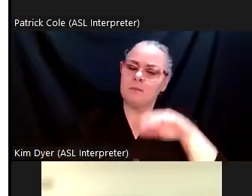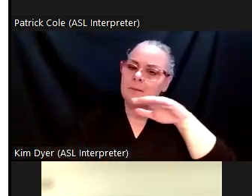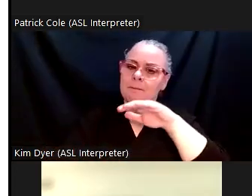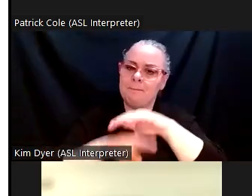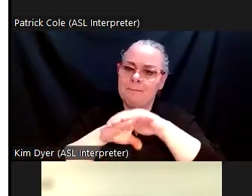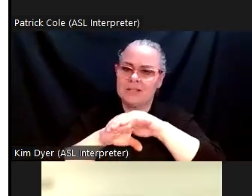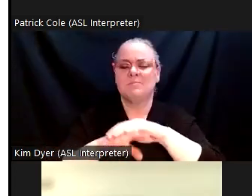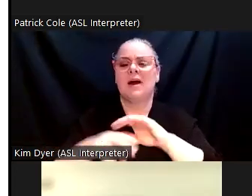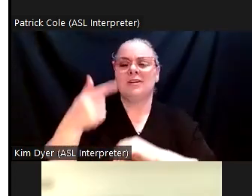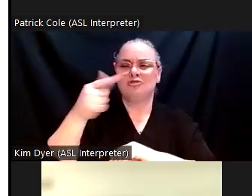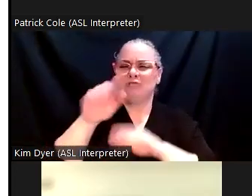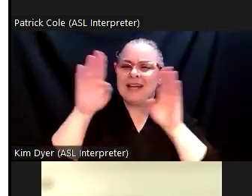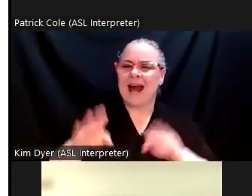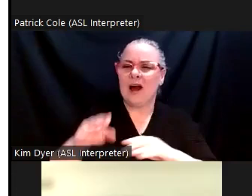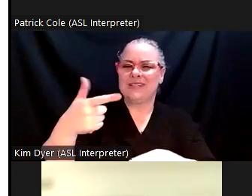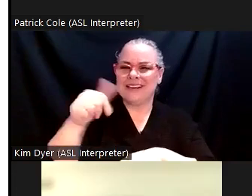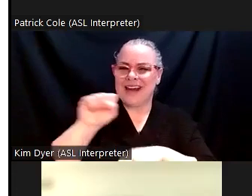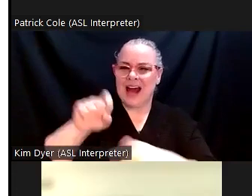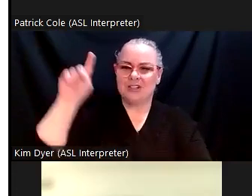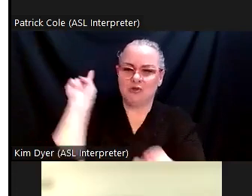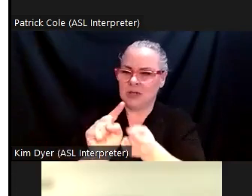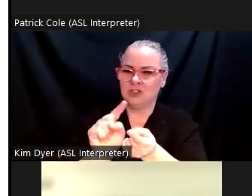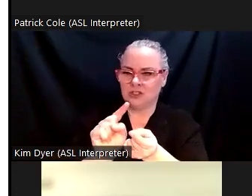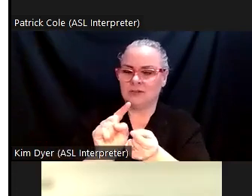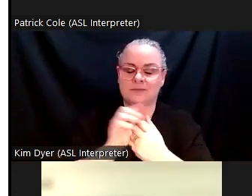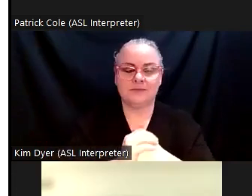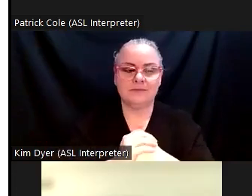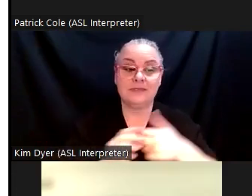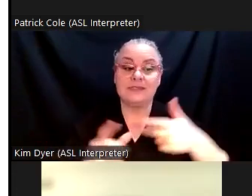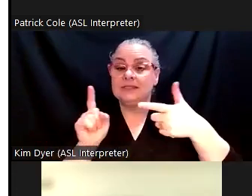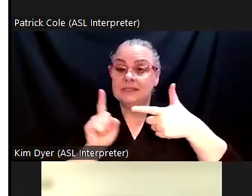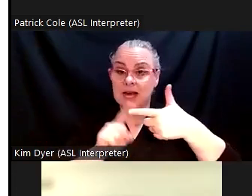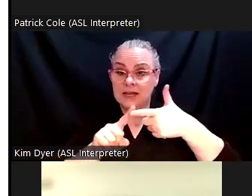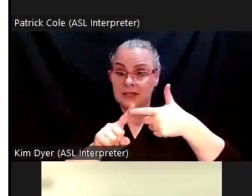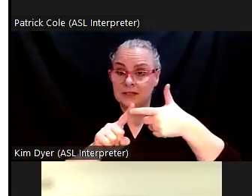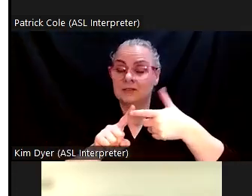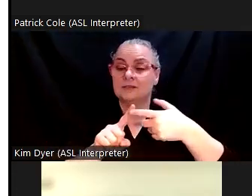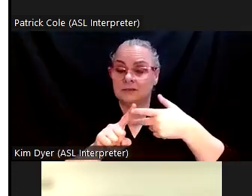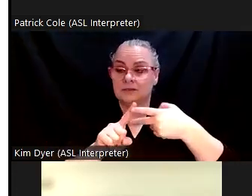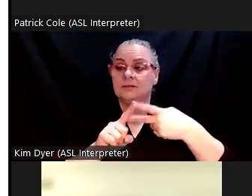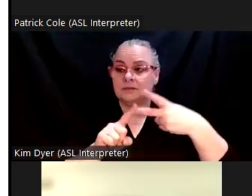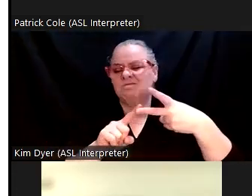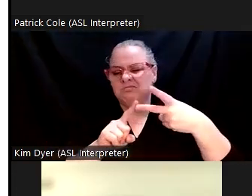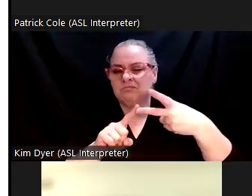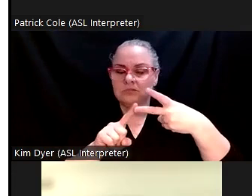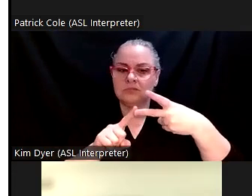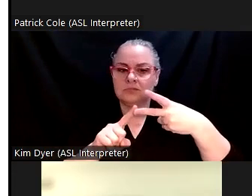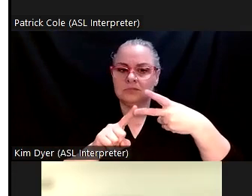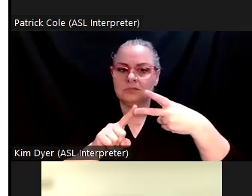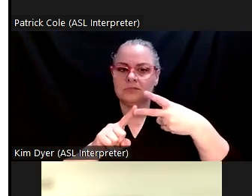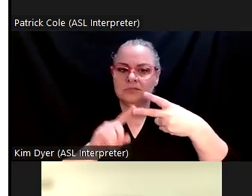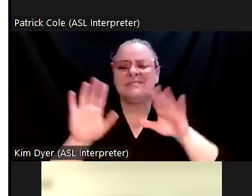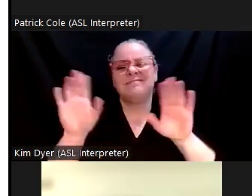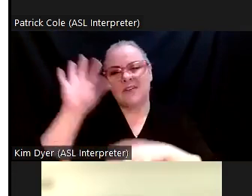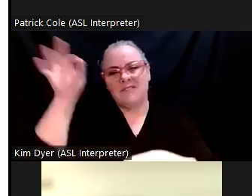gas reduction. As Jonathan said, the second goal is alongside of the Federal Justice